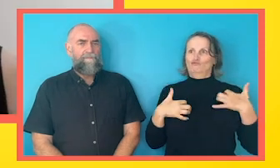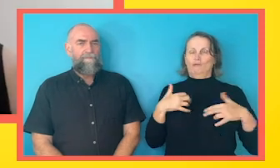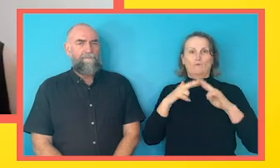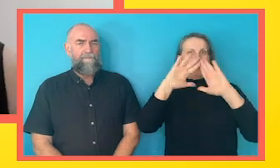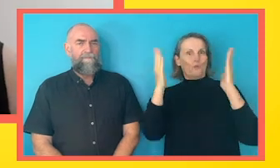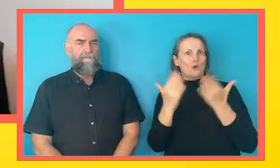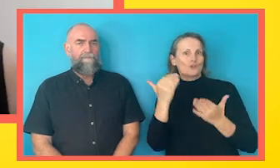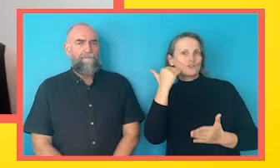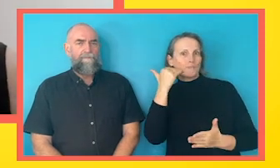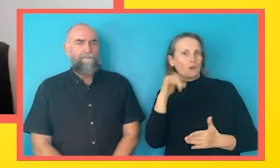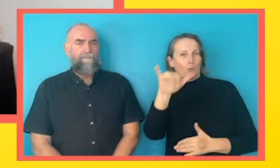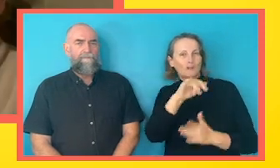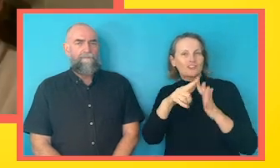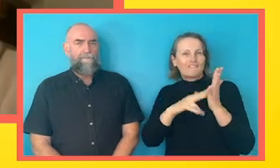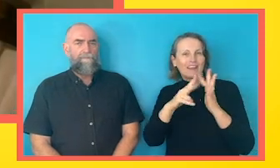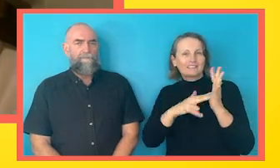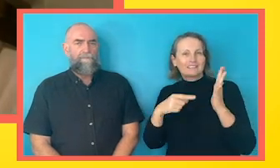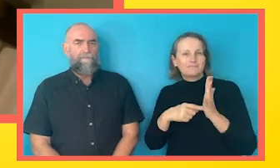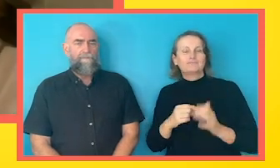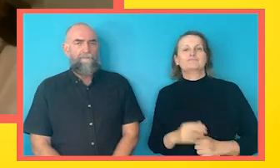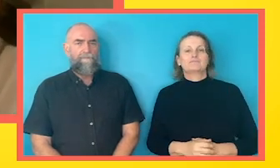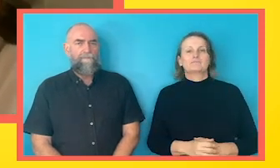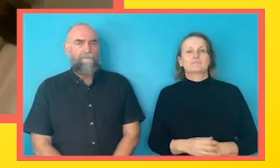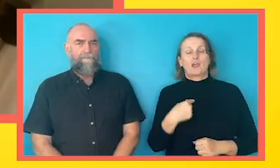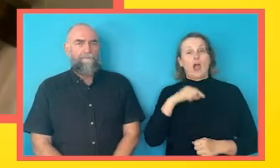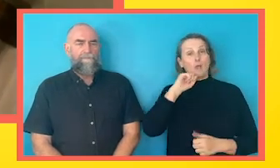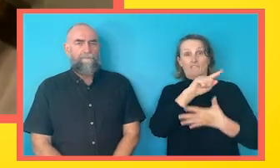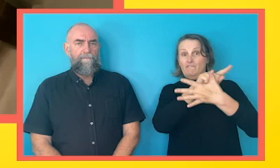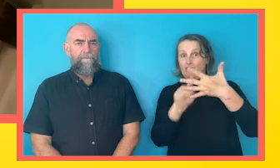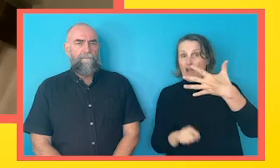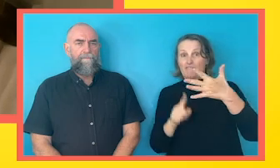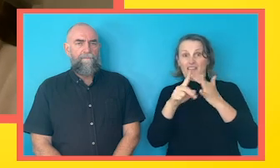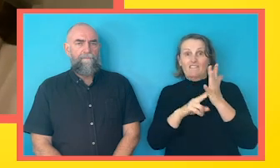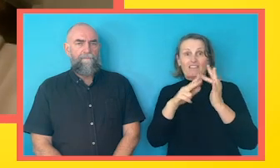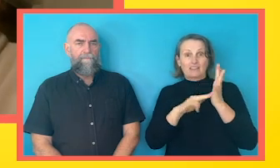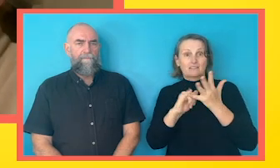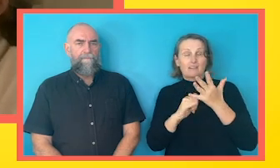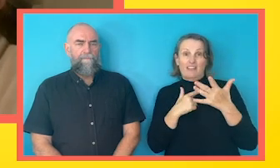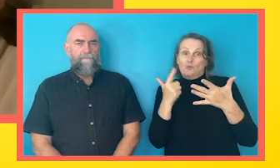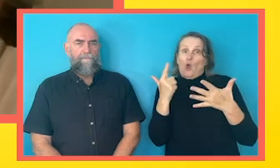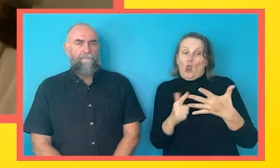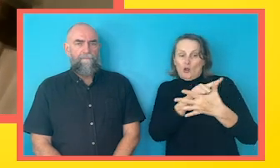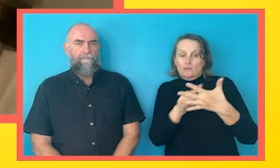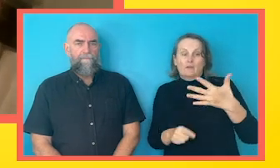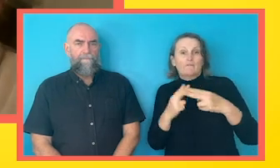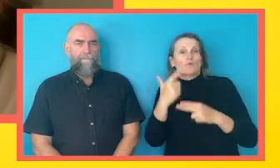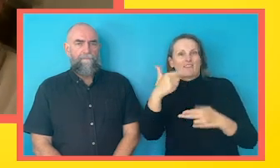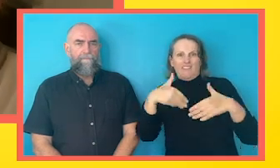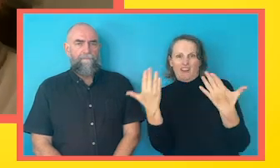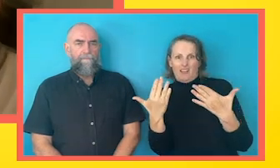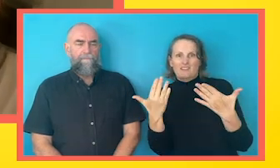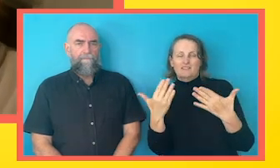World Championships? I will be doing 5 events altogether, which is quite a lot over a 7-day